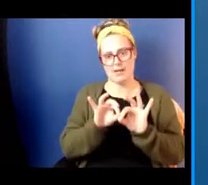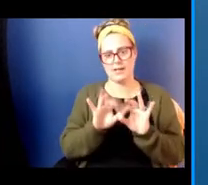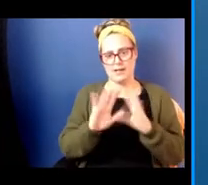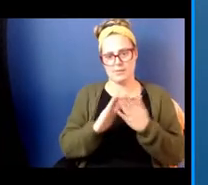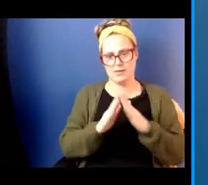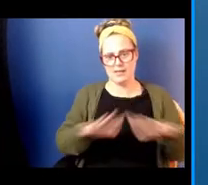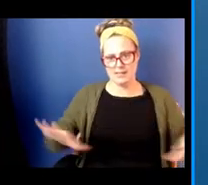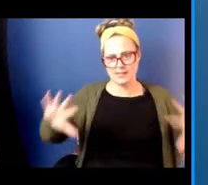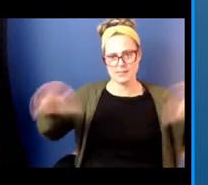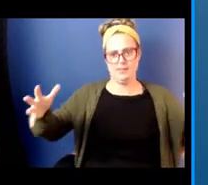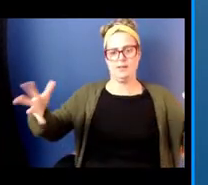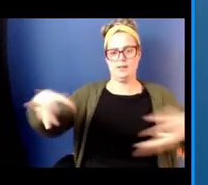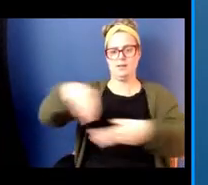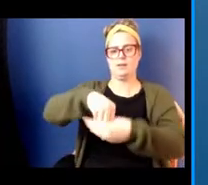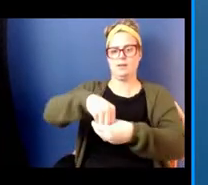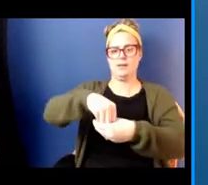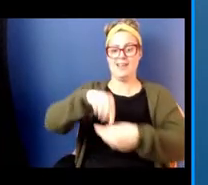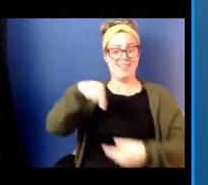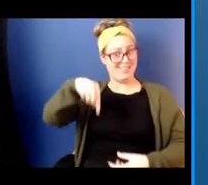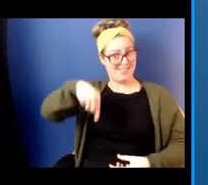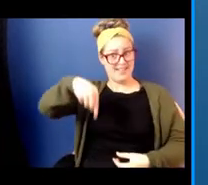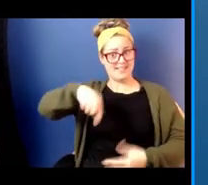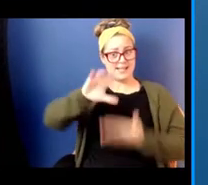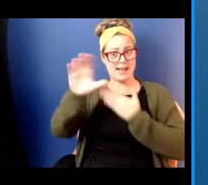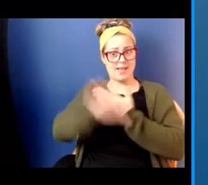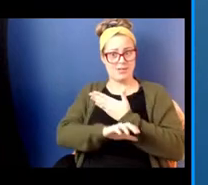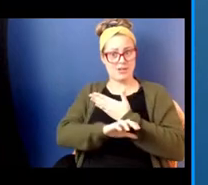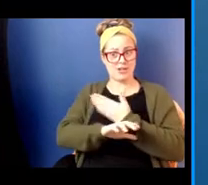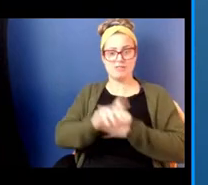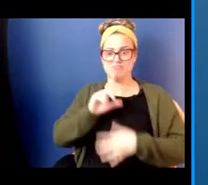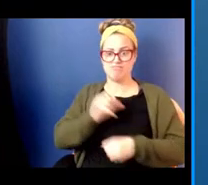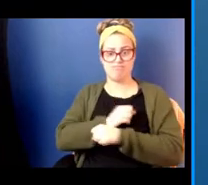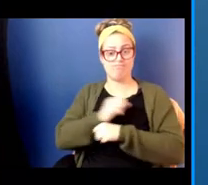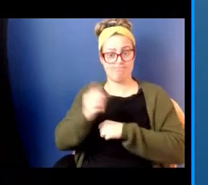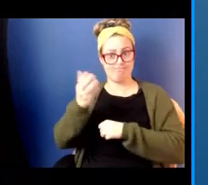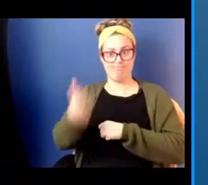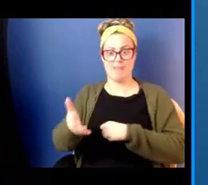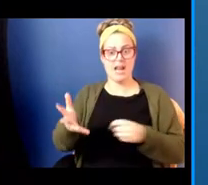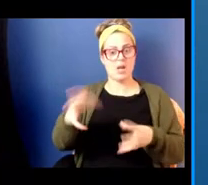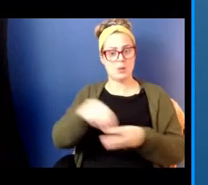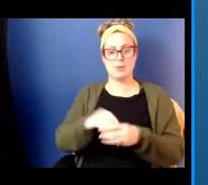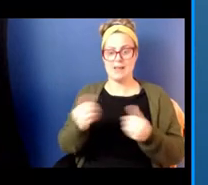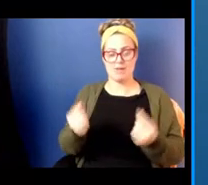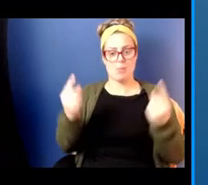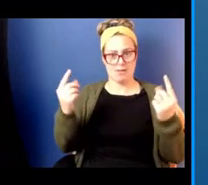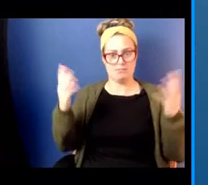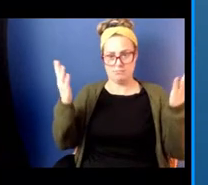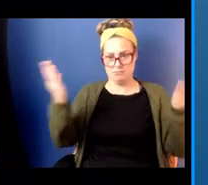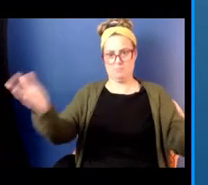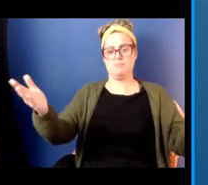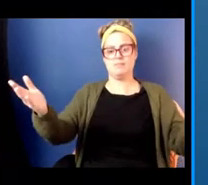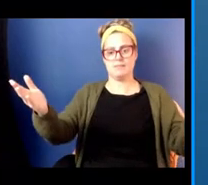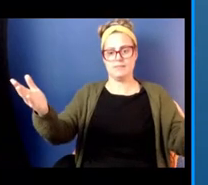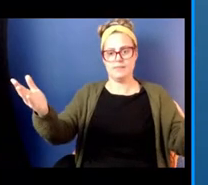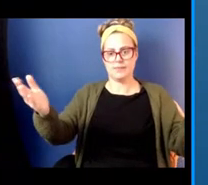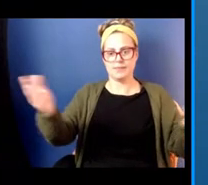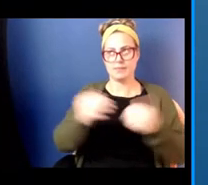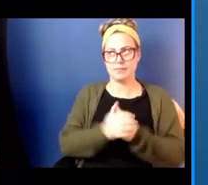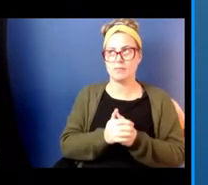calendar does that and I also want to make the point that